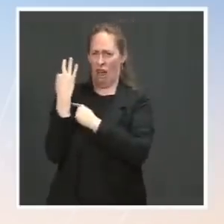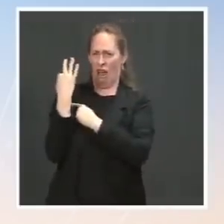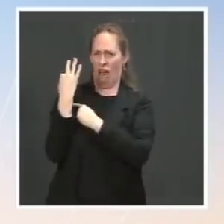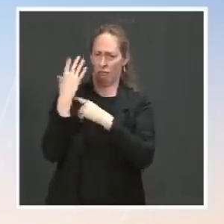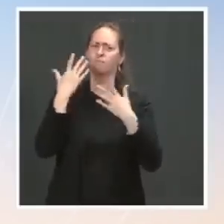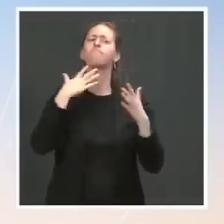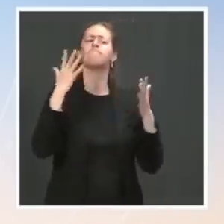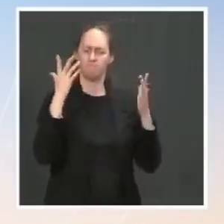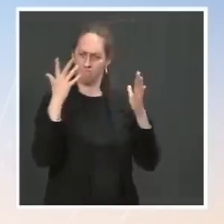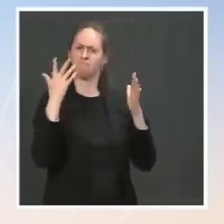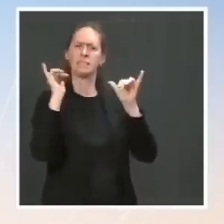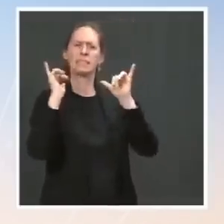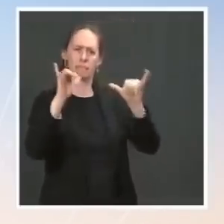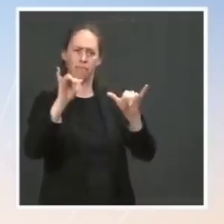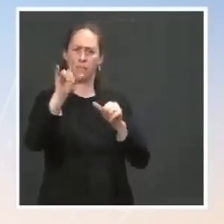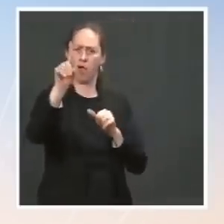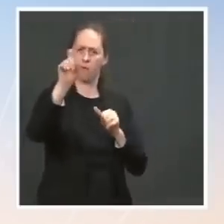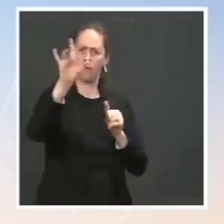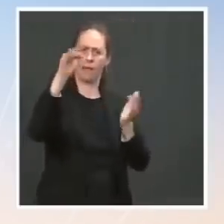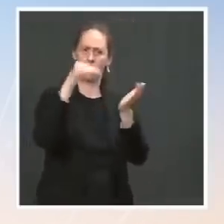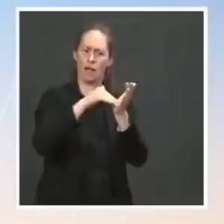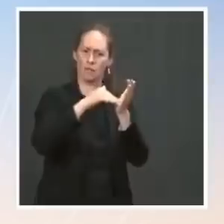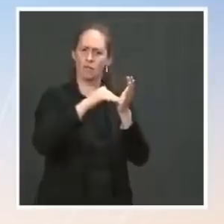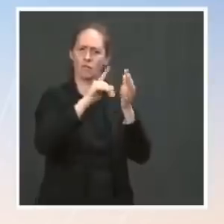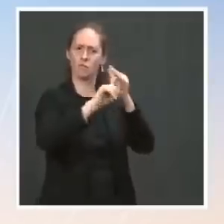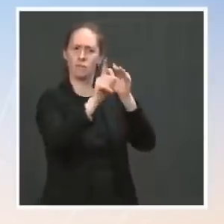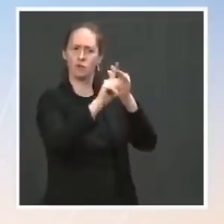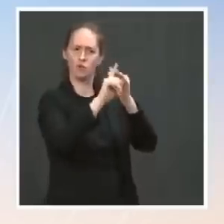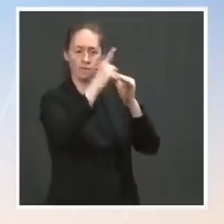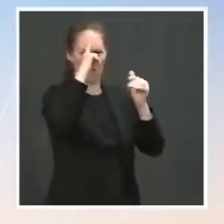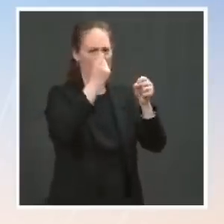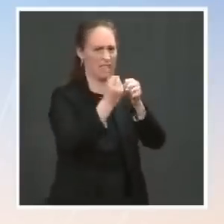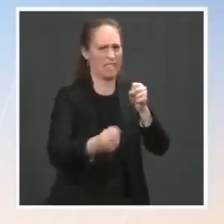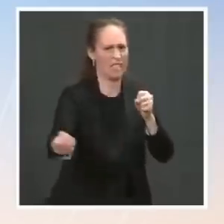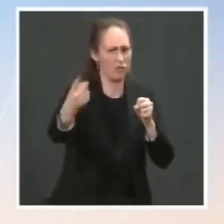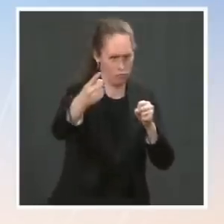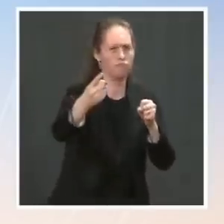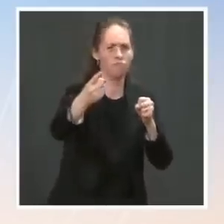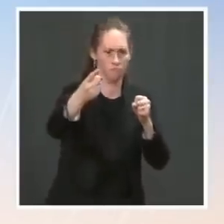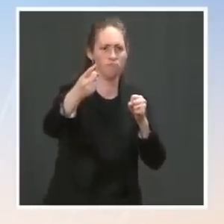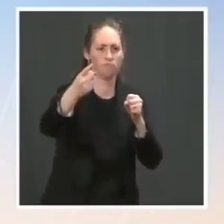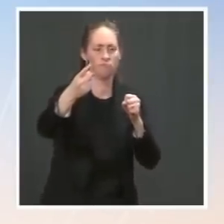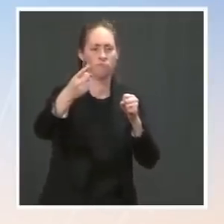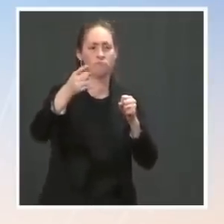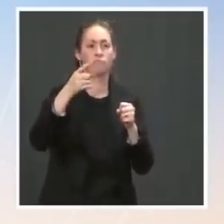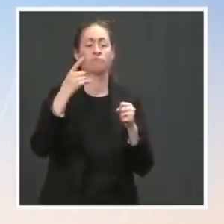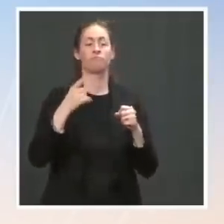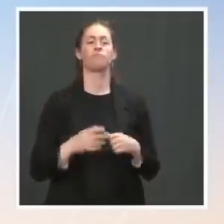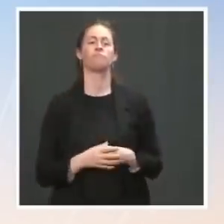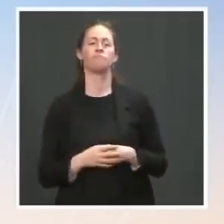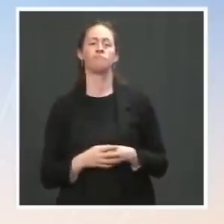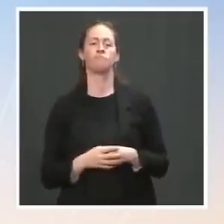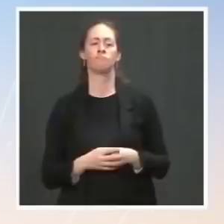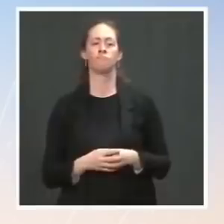to reach 125,000 refugees in next fiscal year. 62.5 was a down payment. It will be